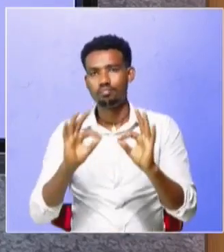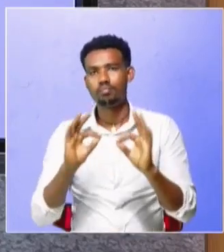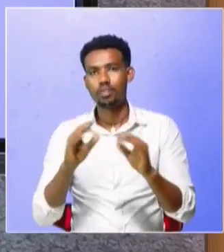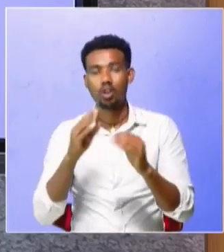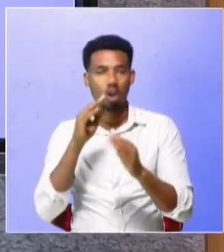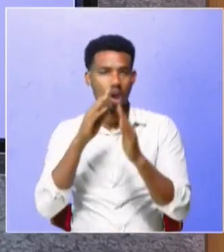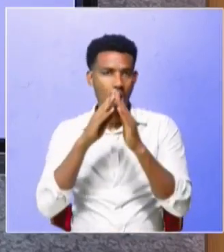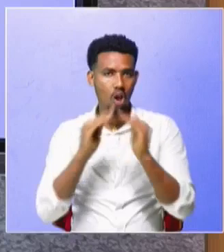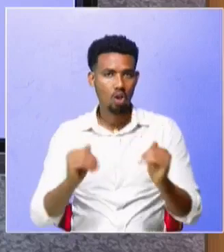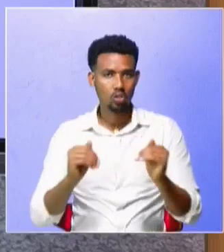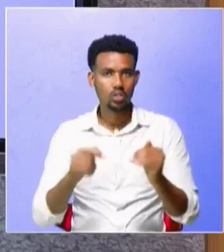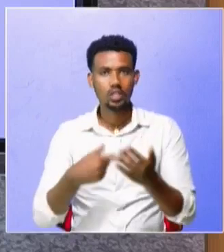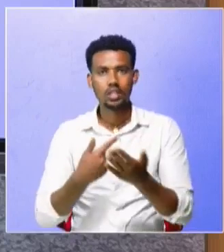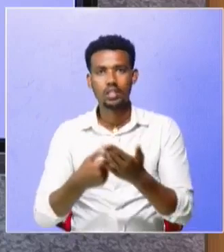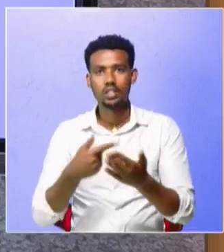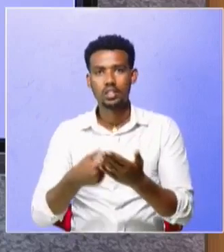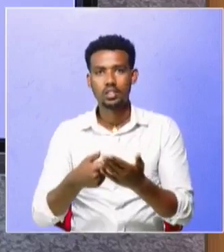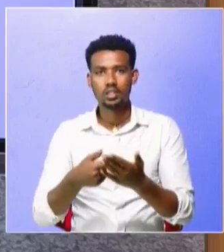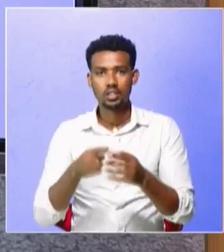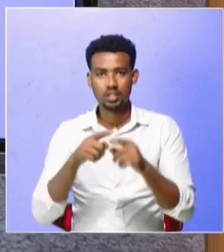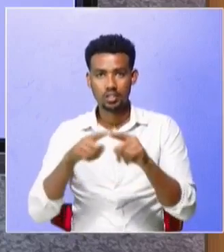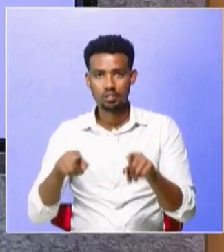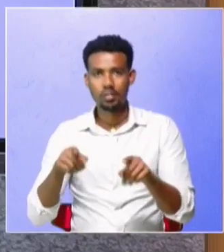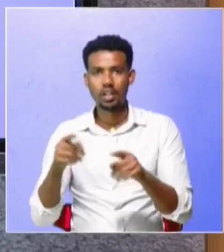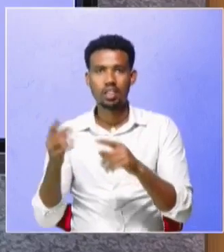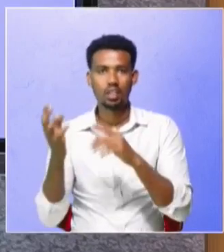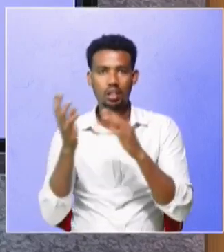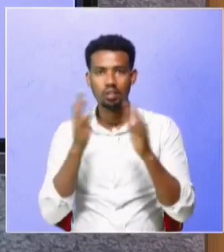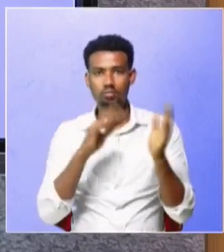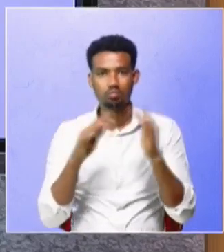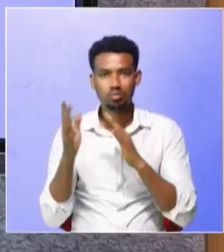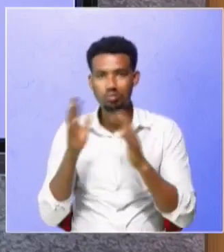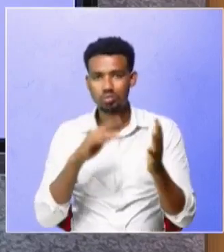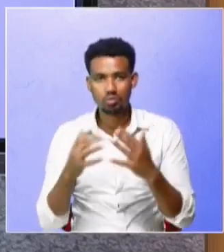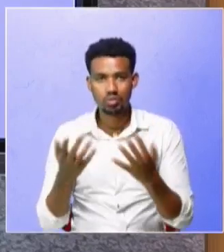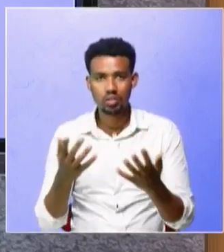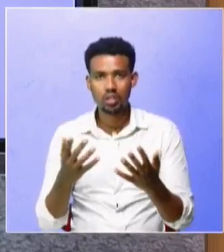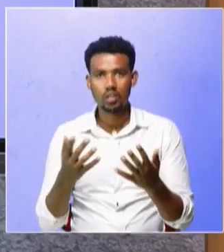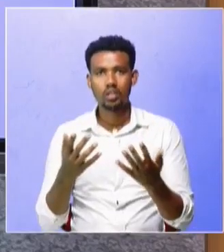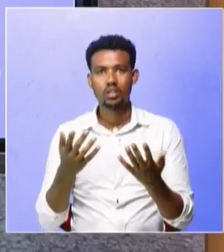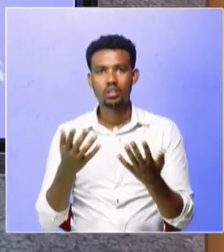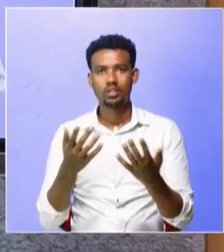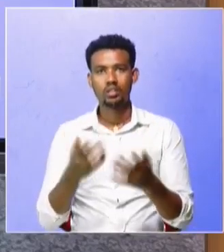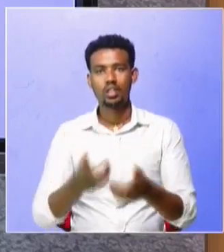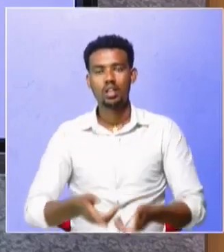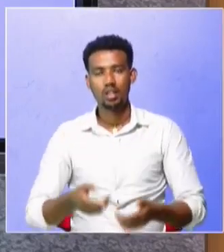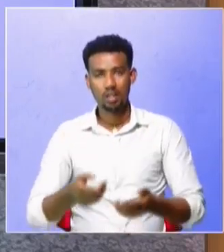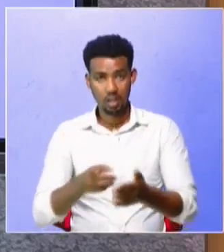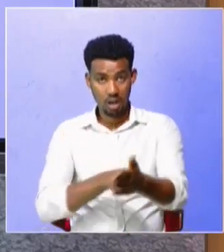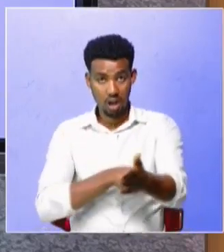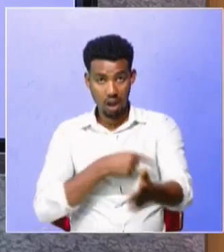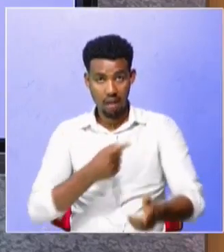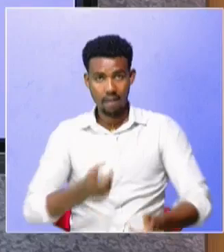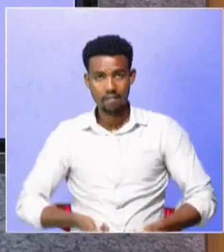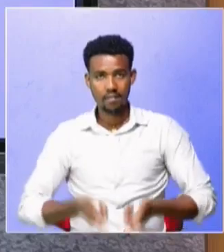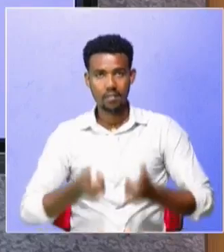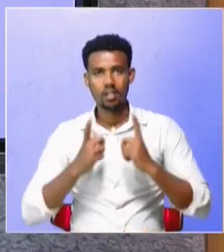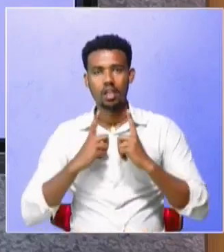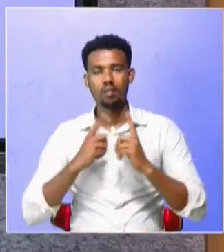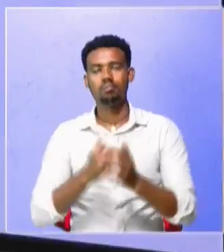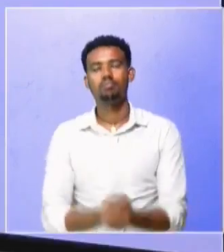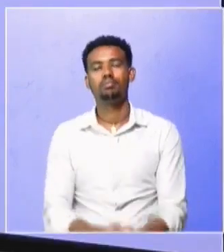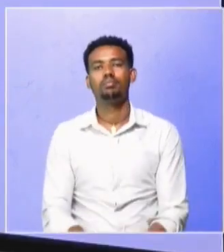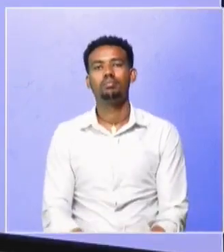house because it could stand different weathers and it will last a lifetime. So